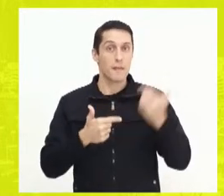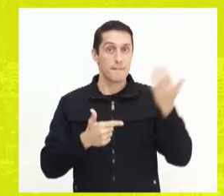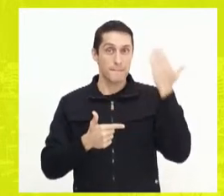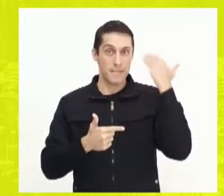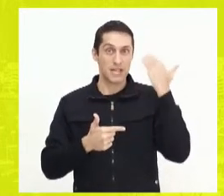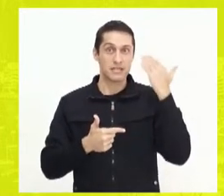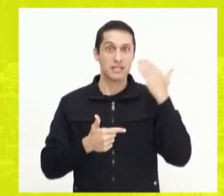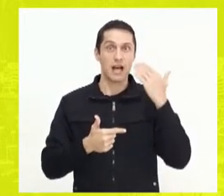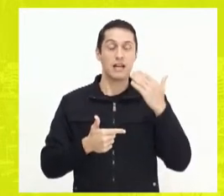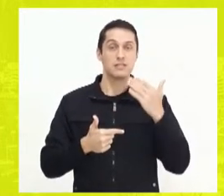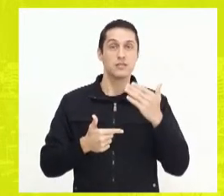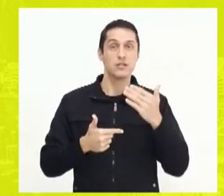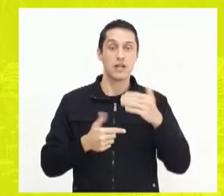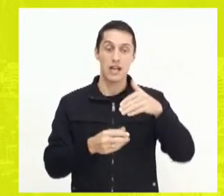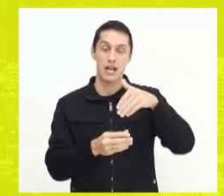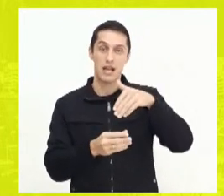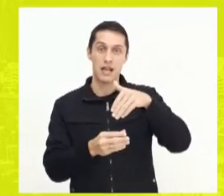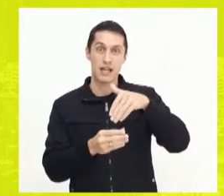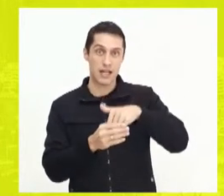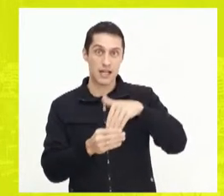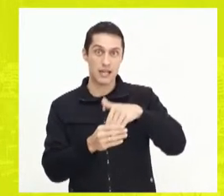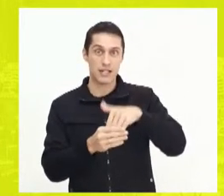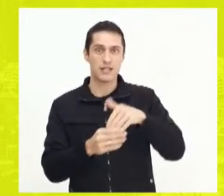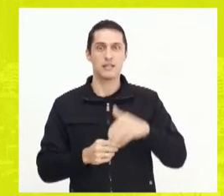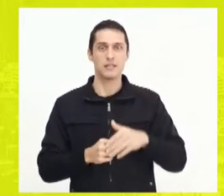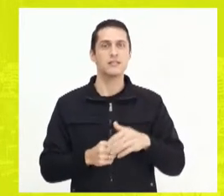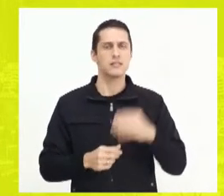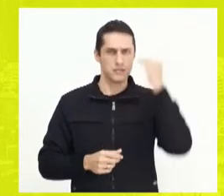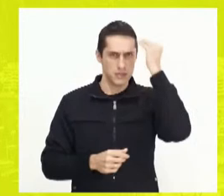coverage of politics in brazilia